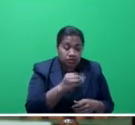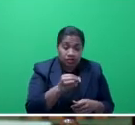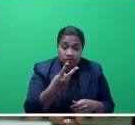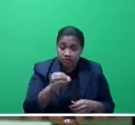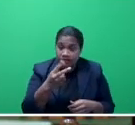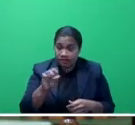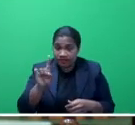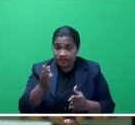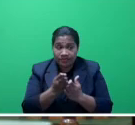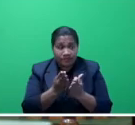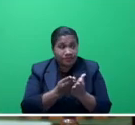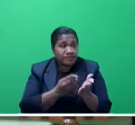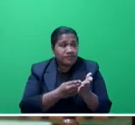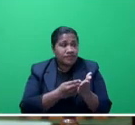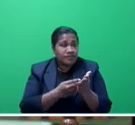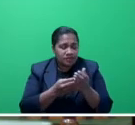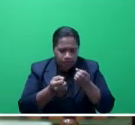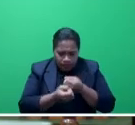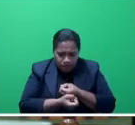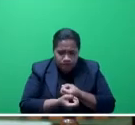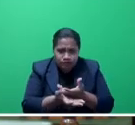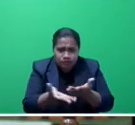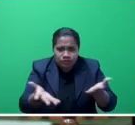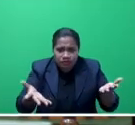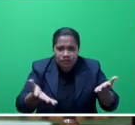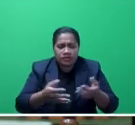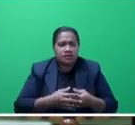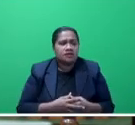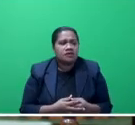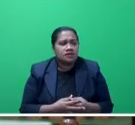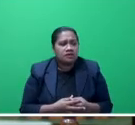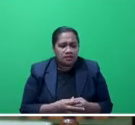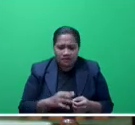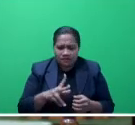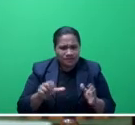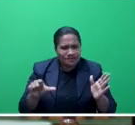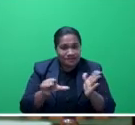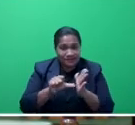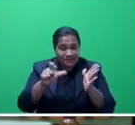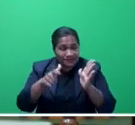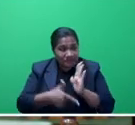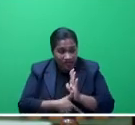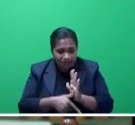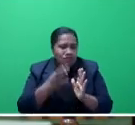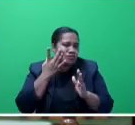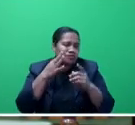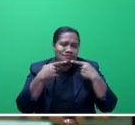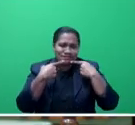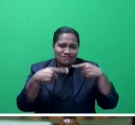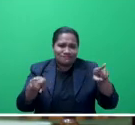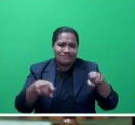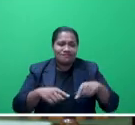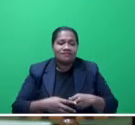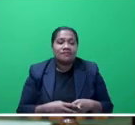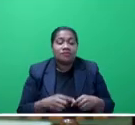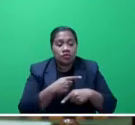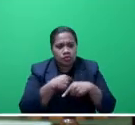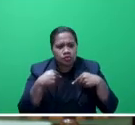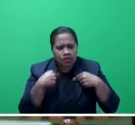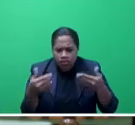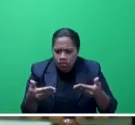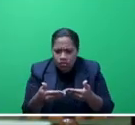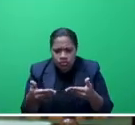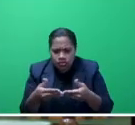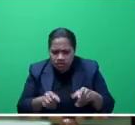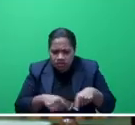of near total uncertainty and strove to meet the difficult moment in which it was announced. We introduced various measures to